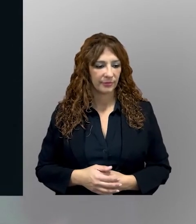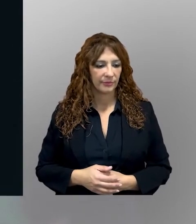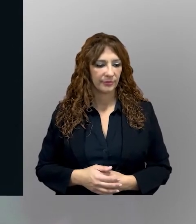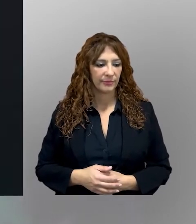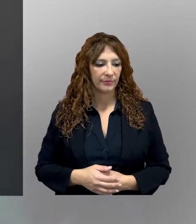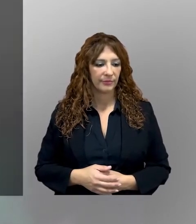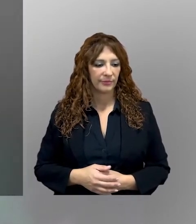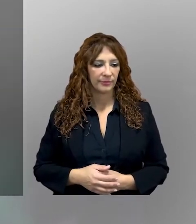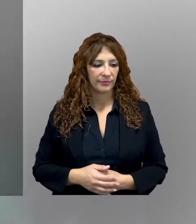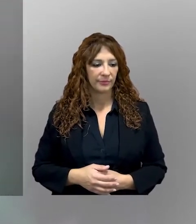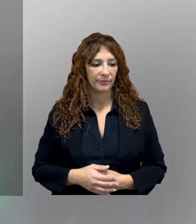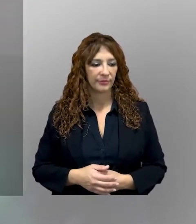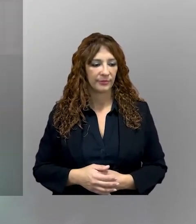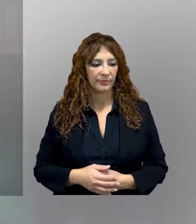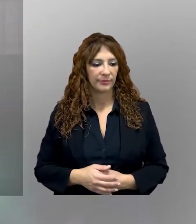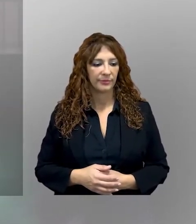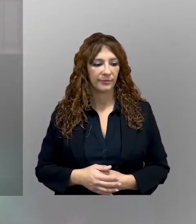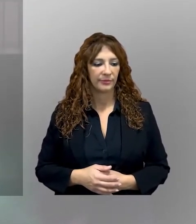to NIA.